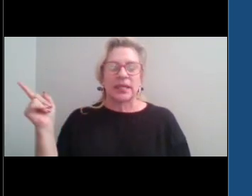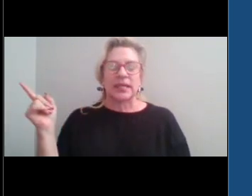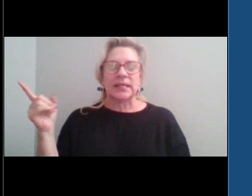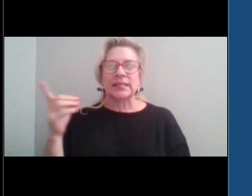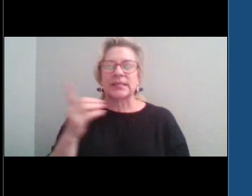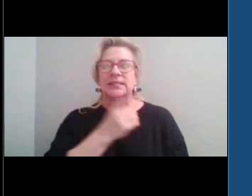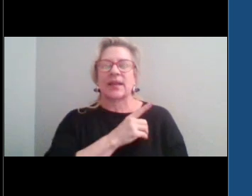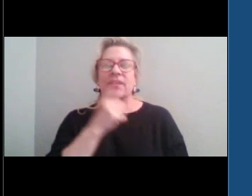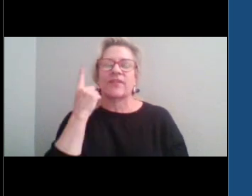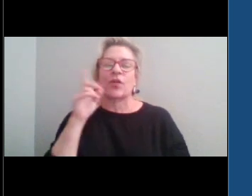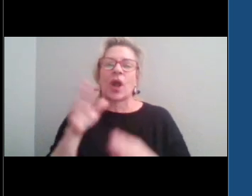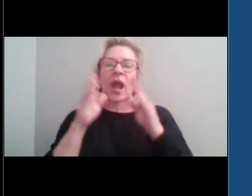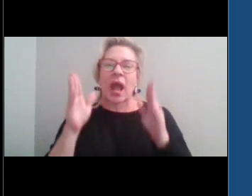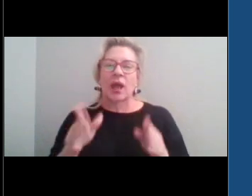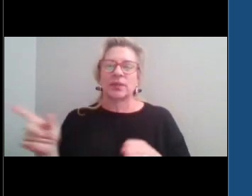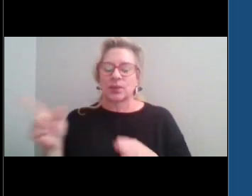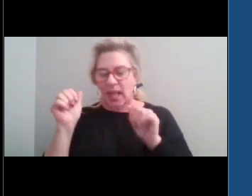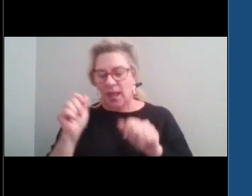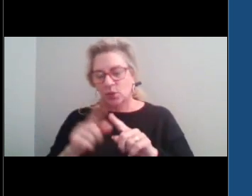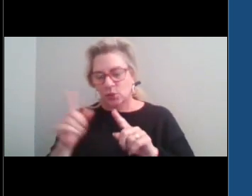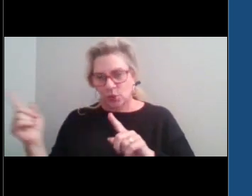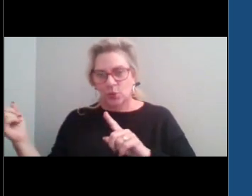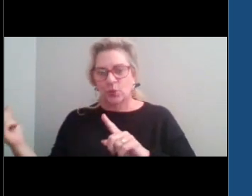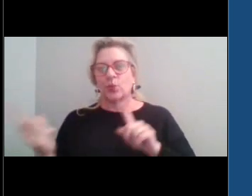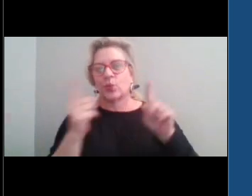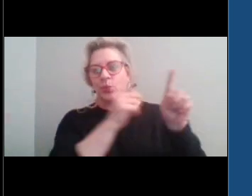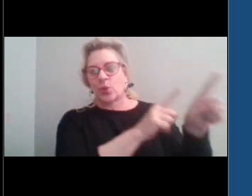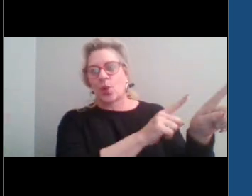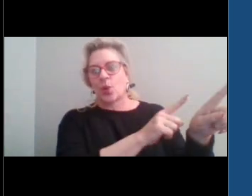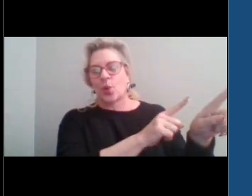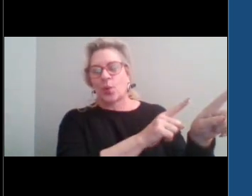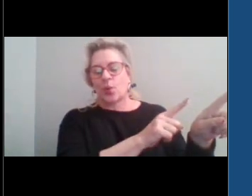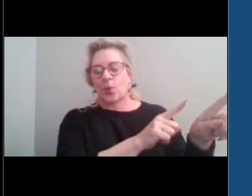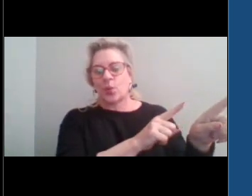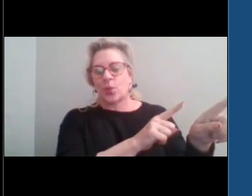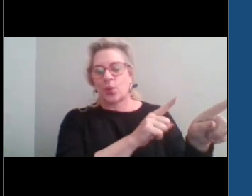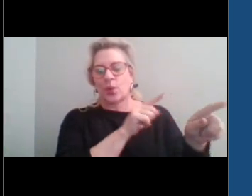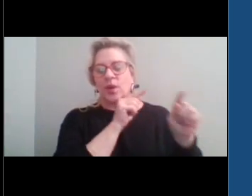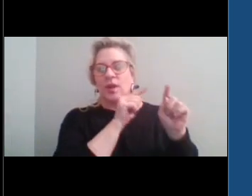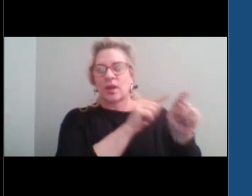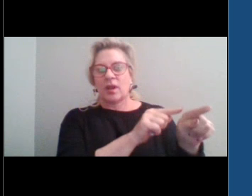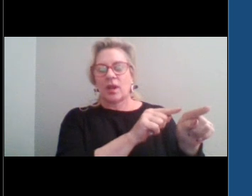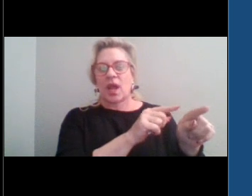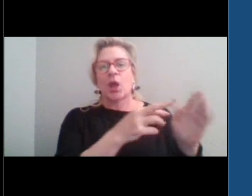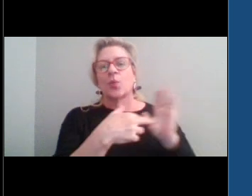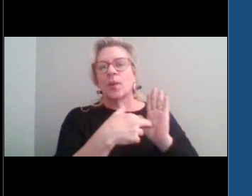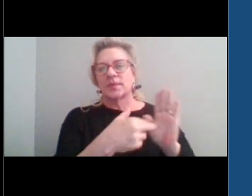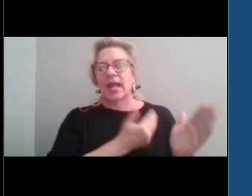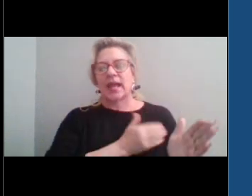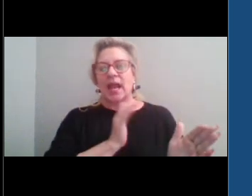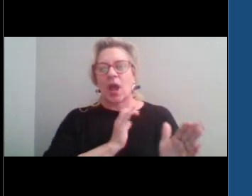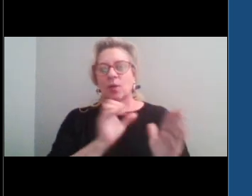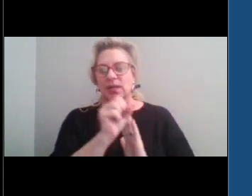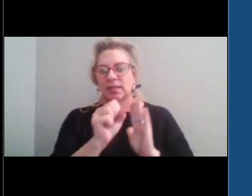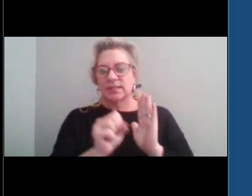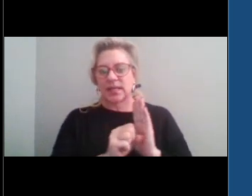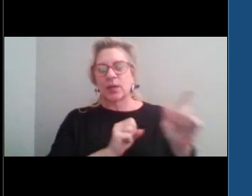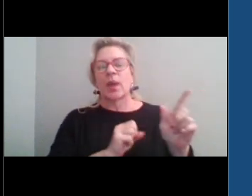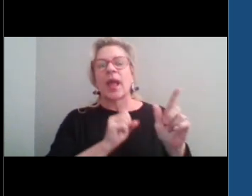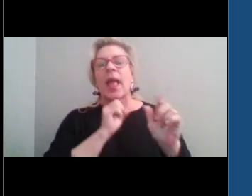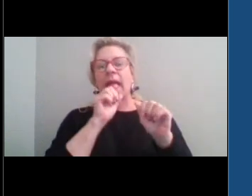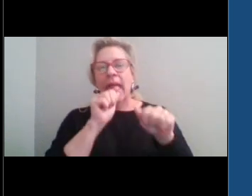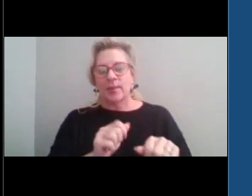He was able to make the trip and represent our agency and transportation for our state. He was able to attend